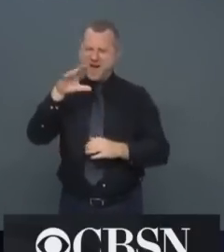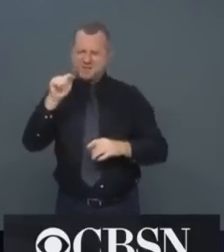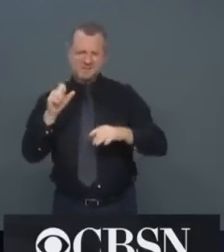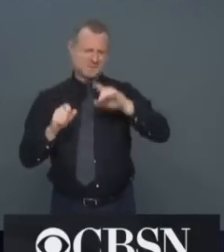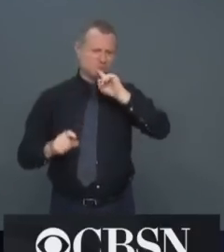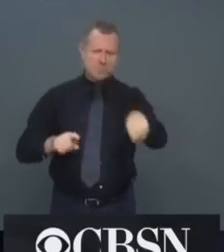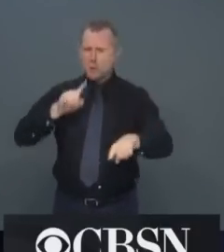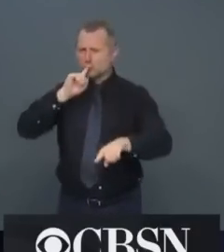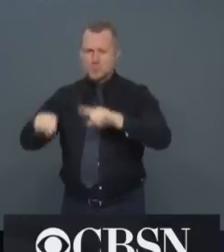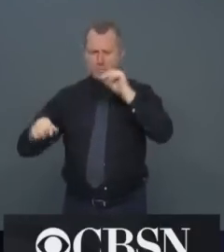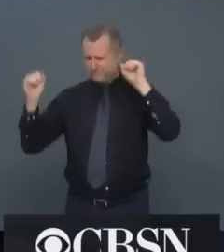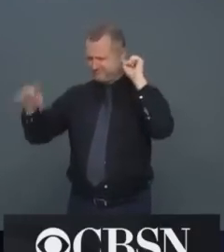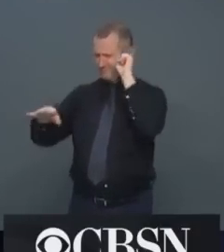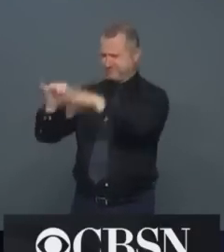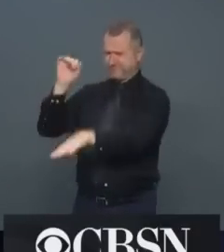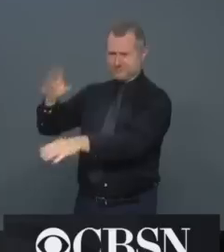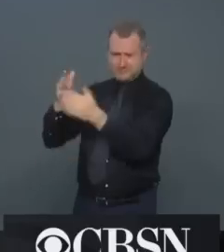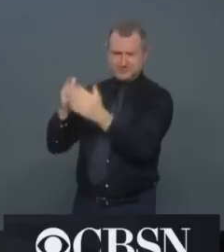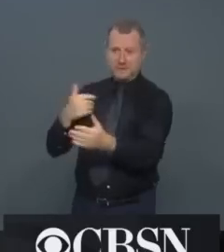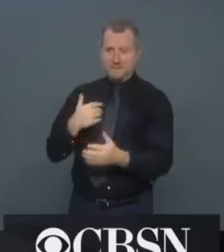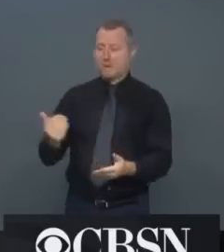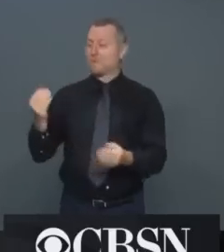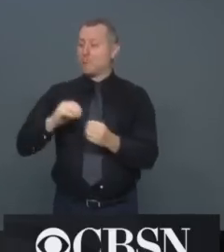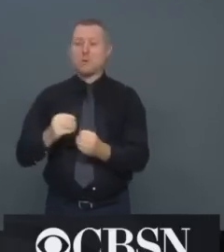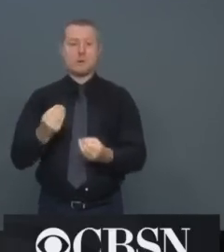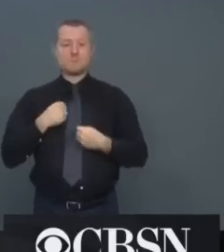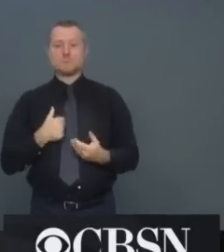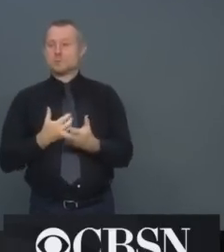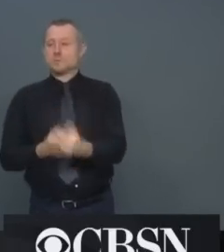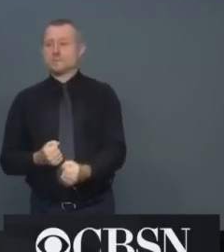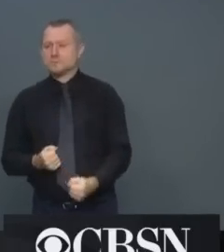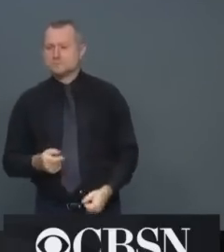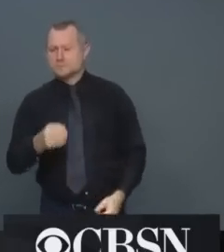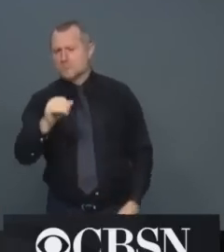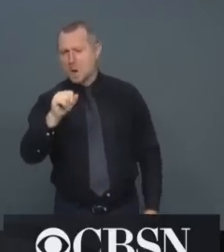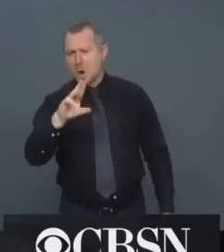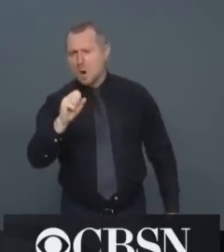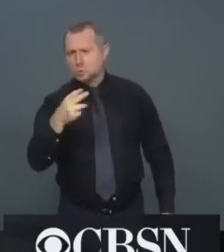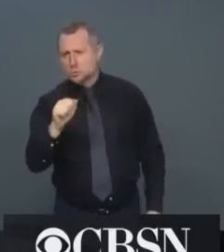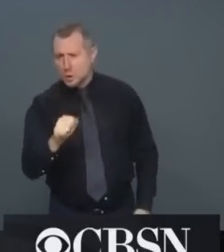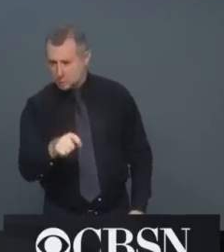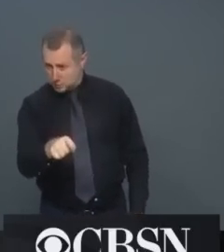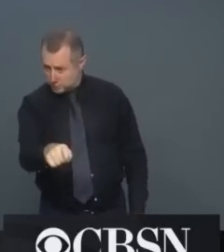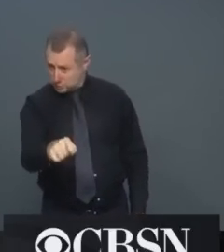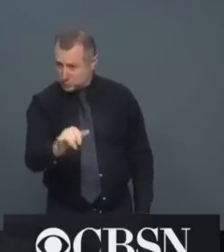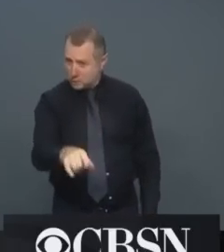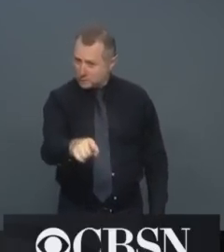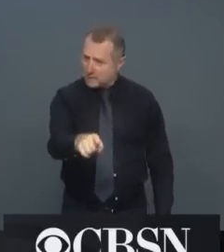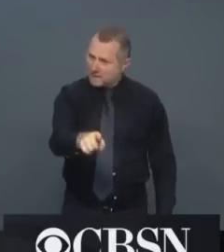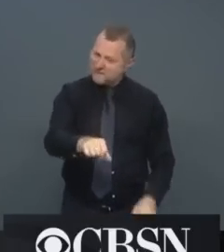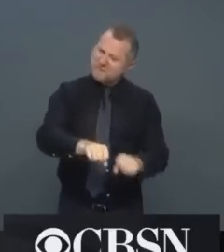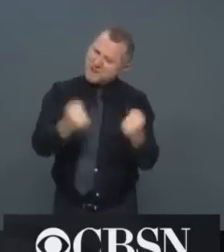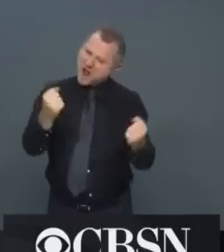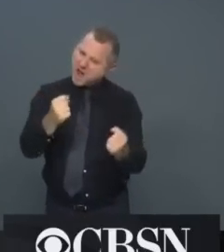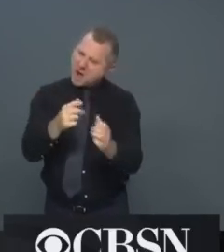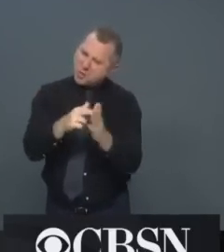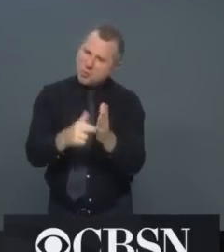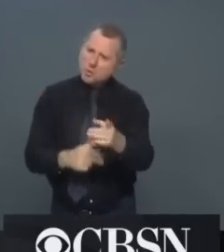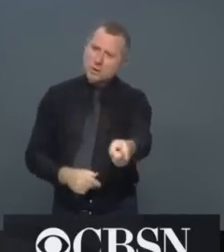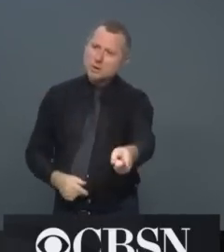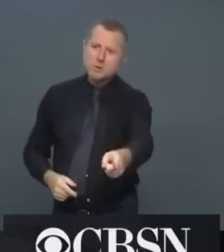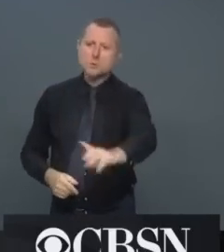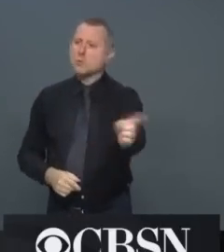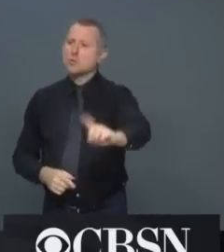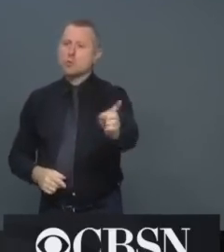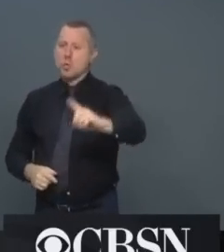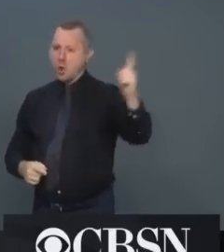is reassuring. Marcia, you're violating the rules. Two questions. No, you, first of all, no way, no way. You came